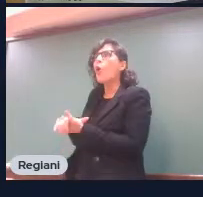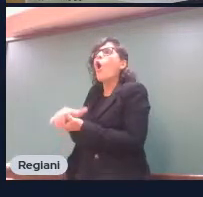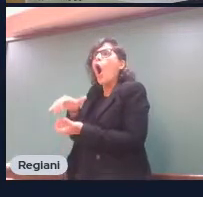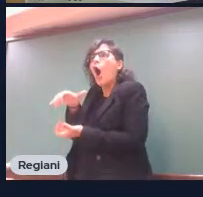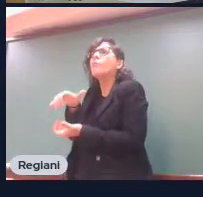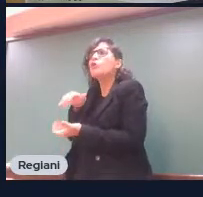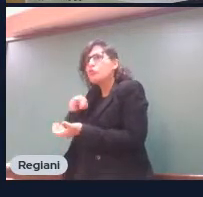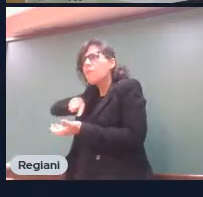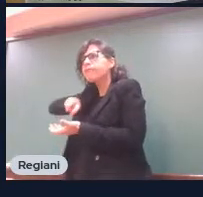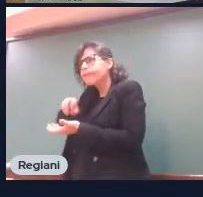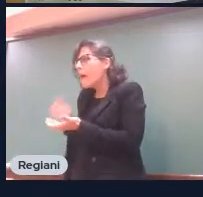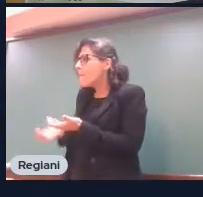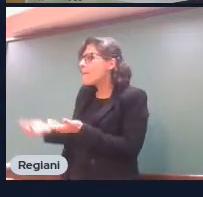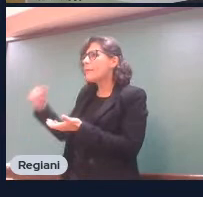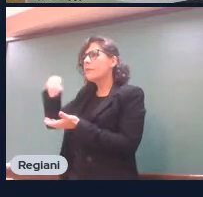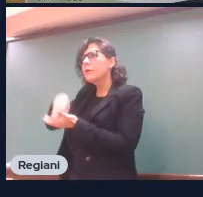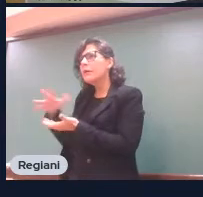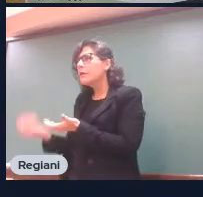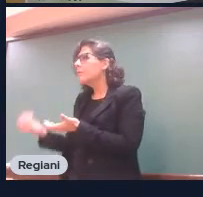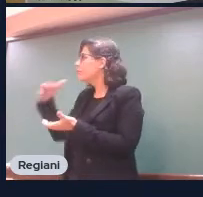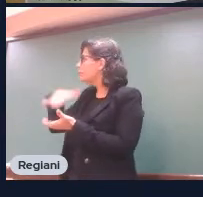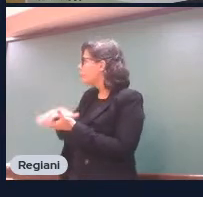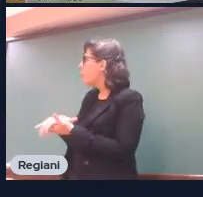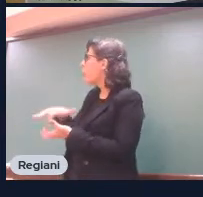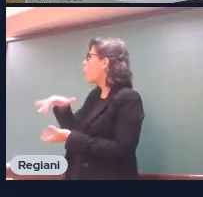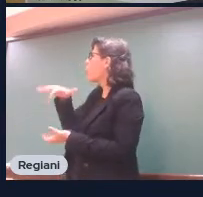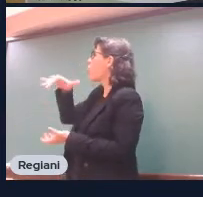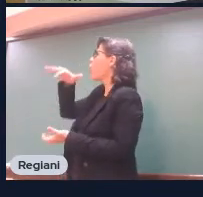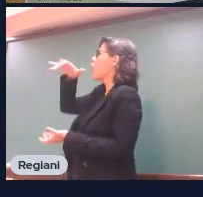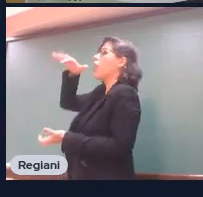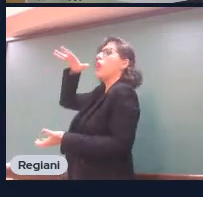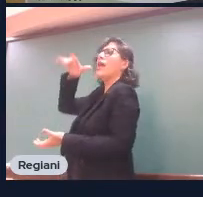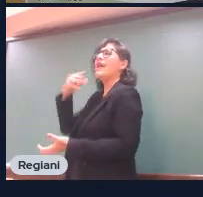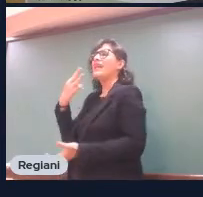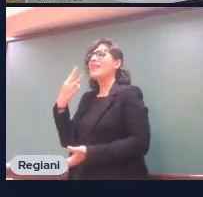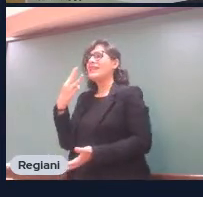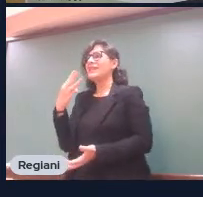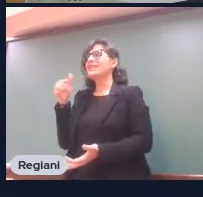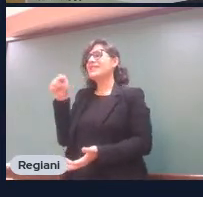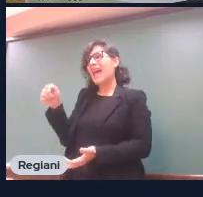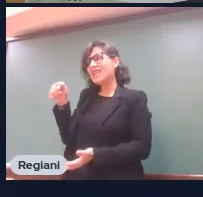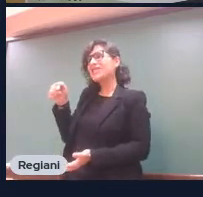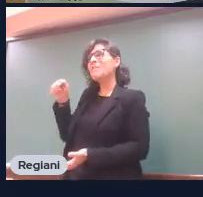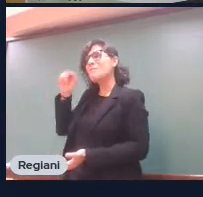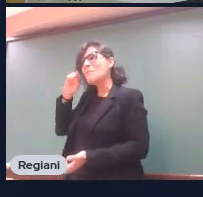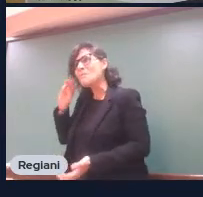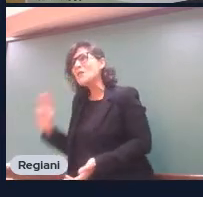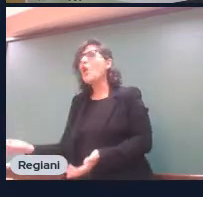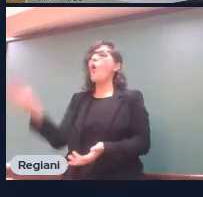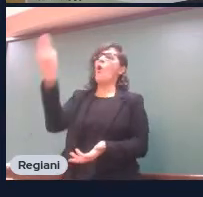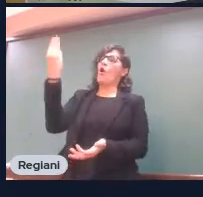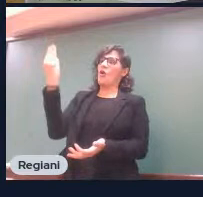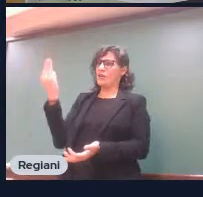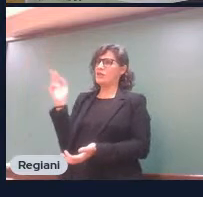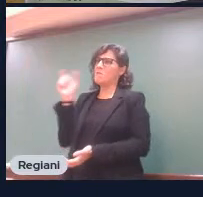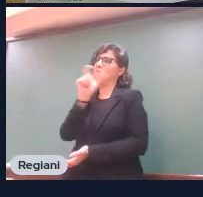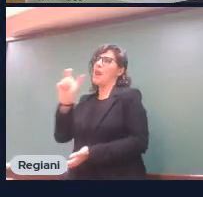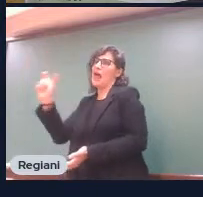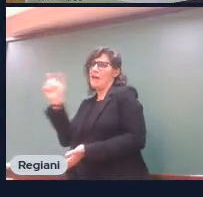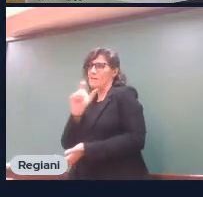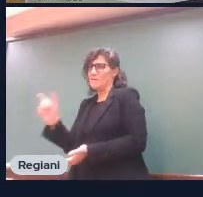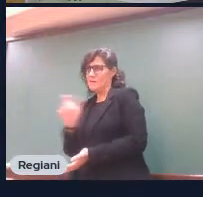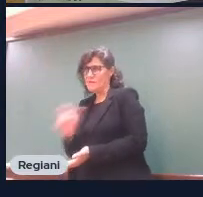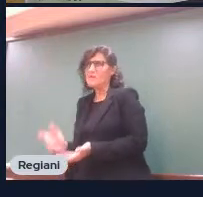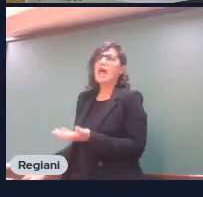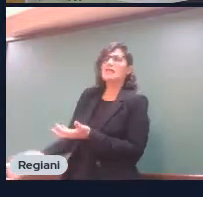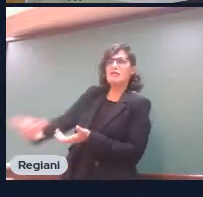was 36 million words. But you can see, and that is actually the problem, half of everything, let me show it in